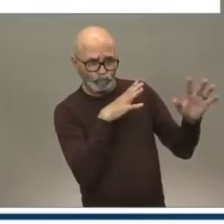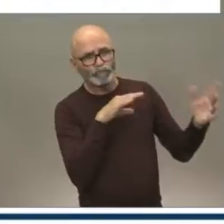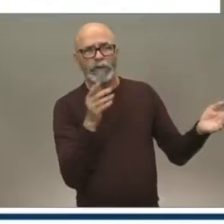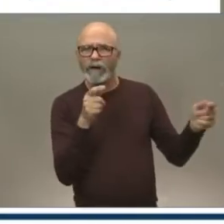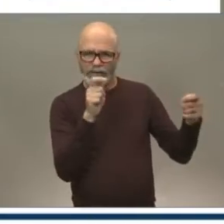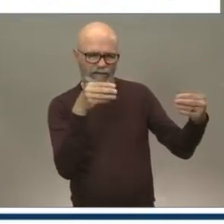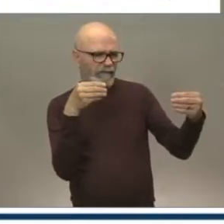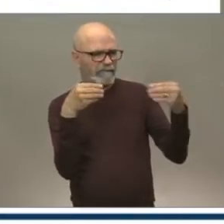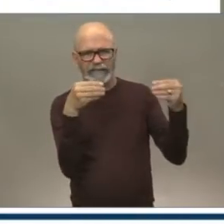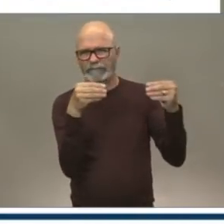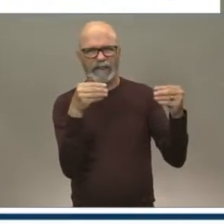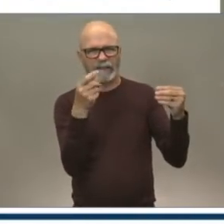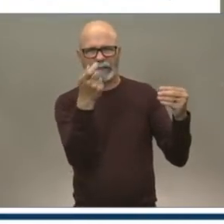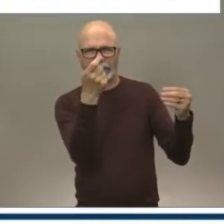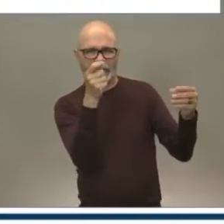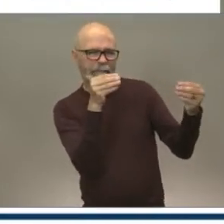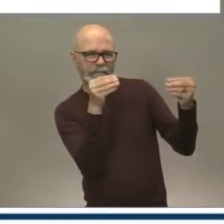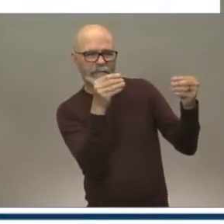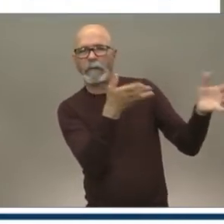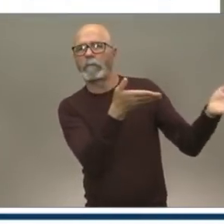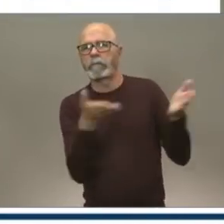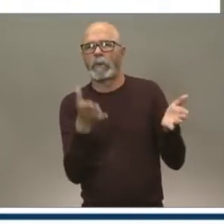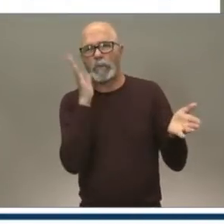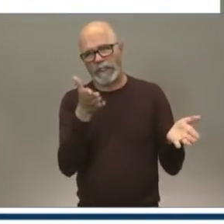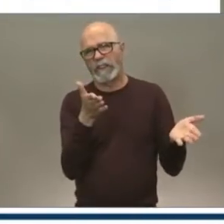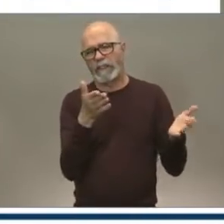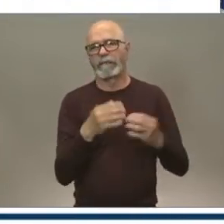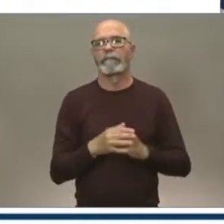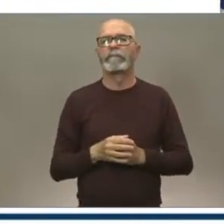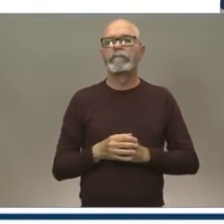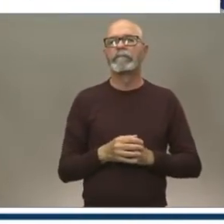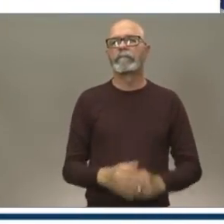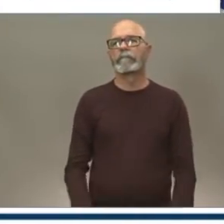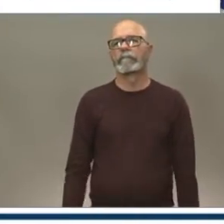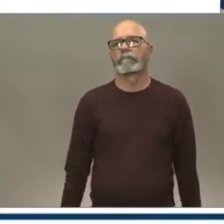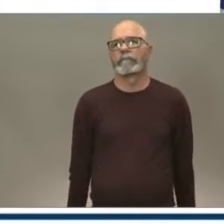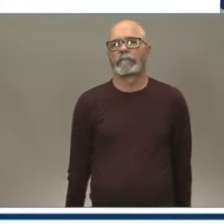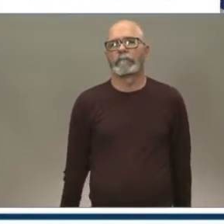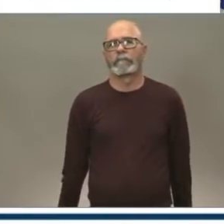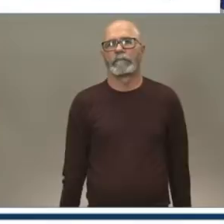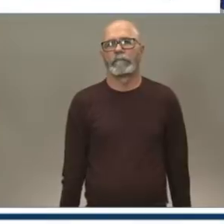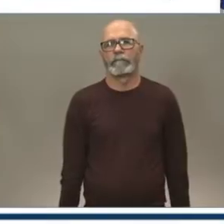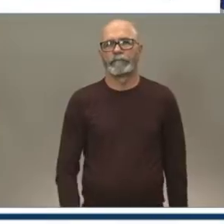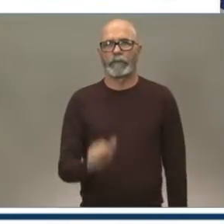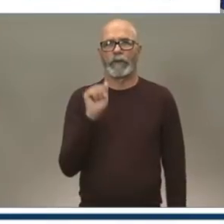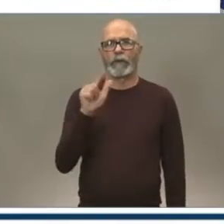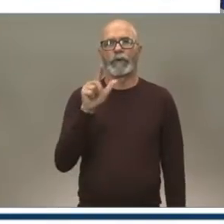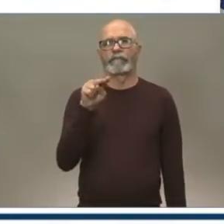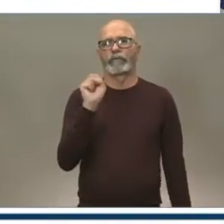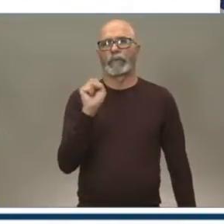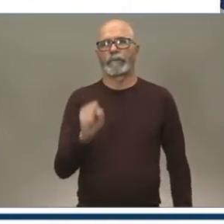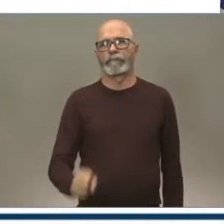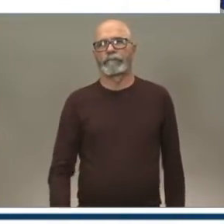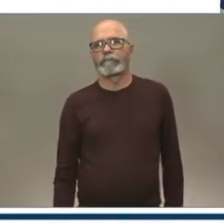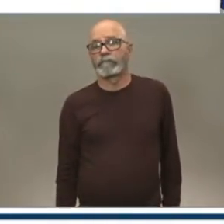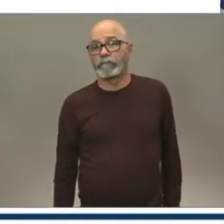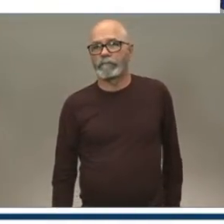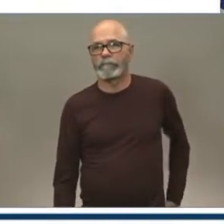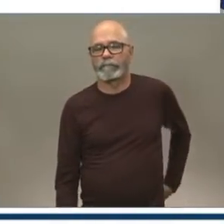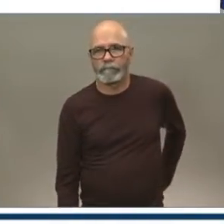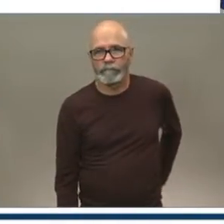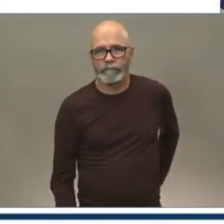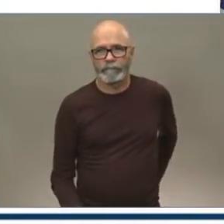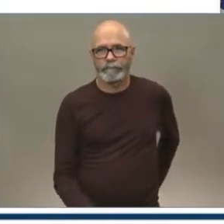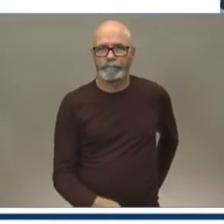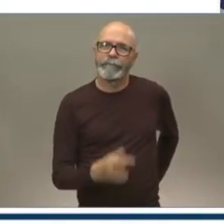this decreased supply of Moderna. Next, we'll go to Lindsay Armstrong from All Nova Scotia. Go ahead, Lindsay. Thank you. I'd like to follow on